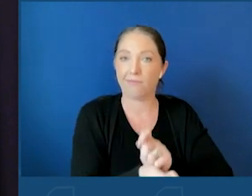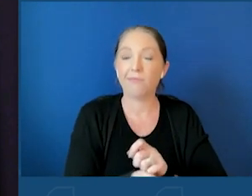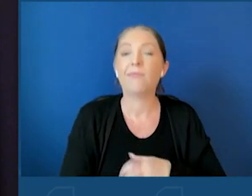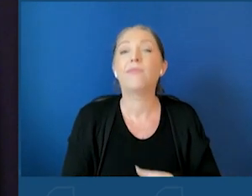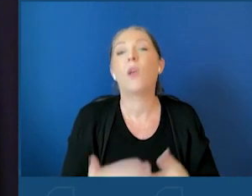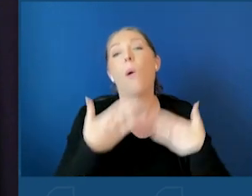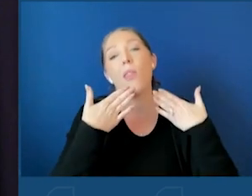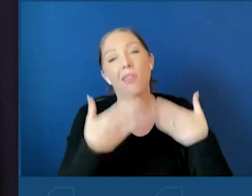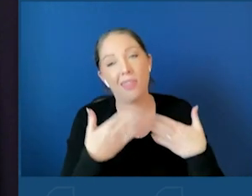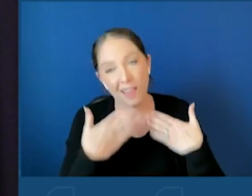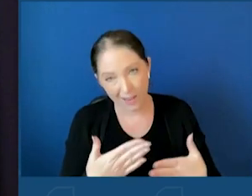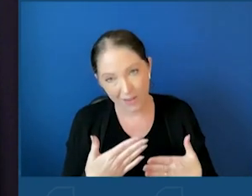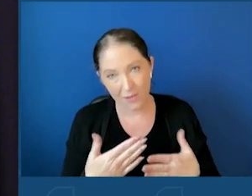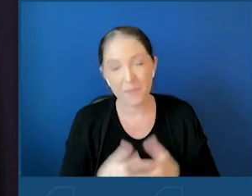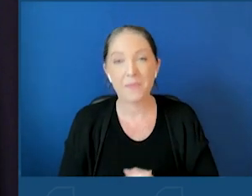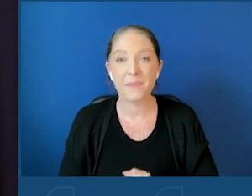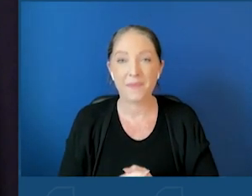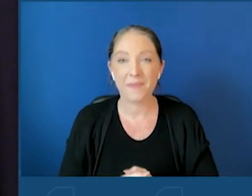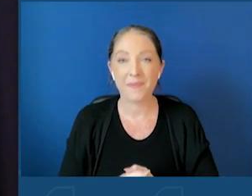you for that.